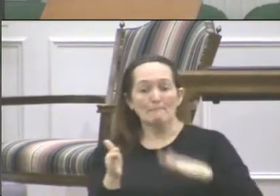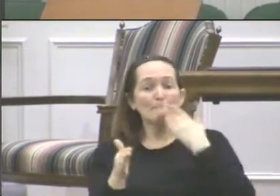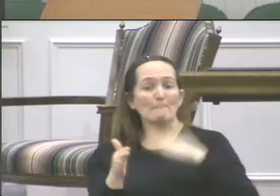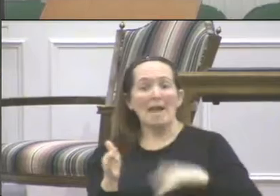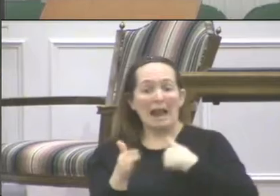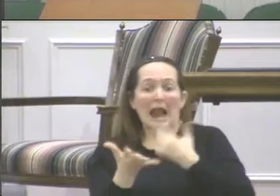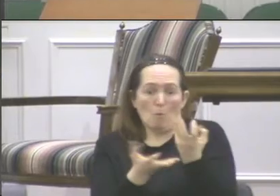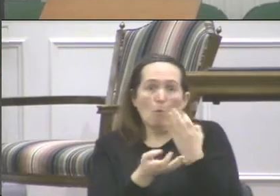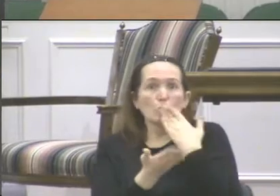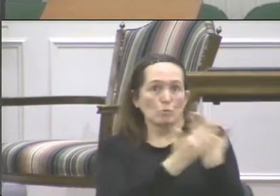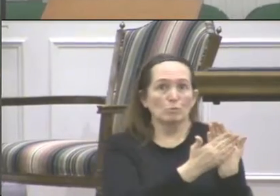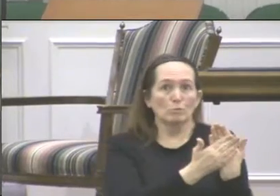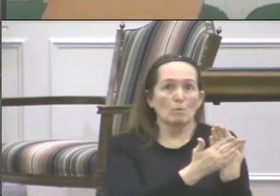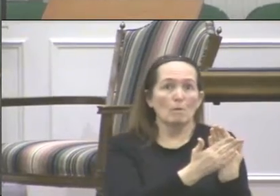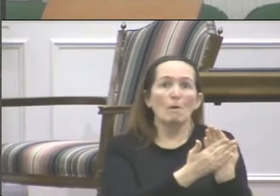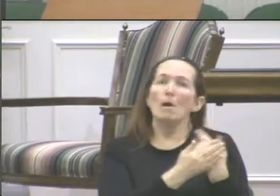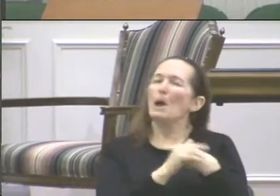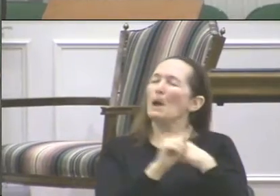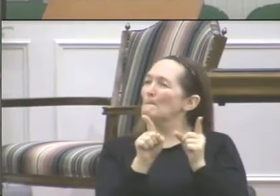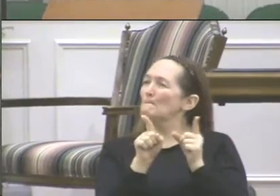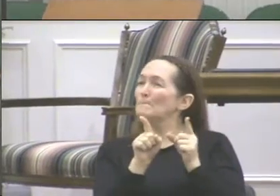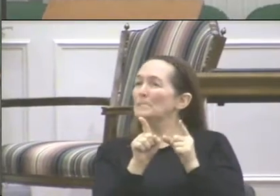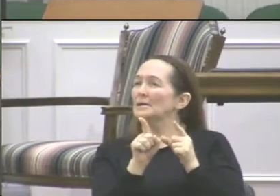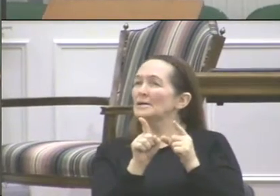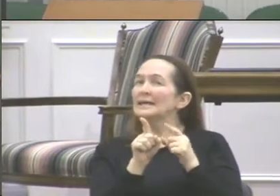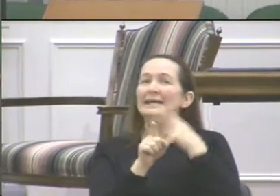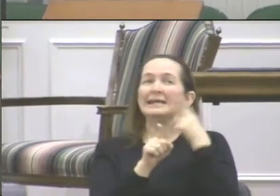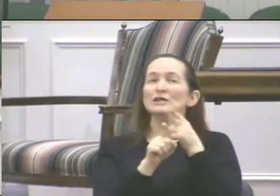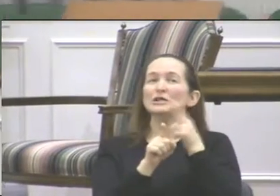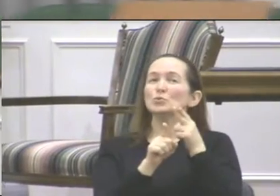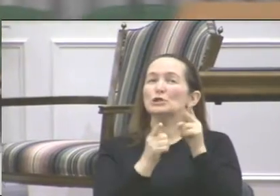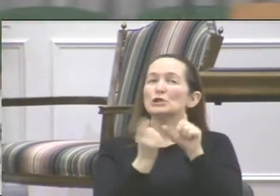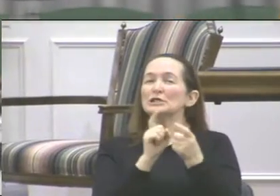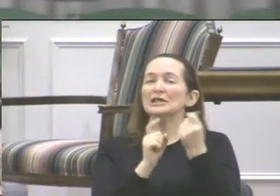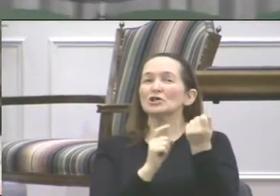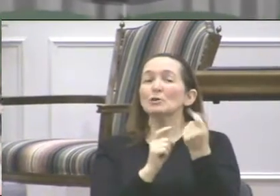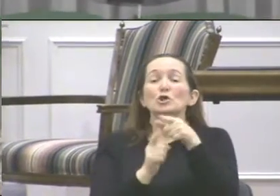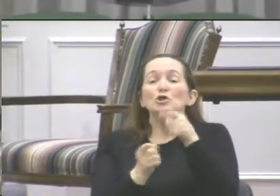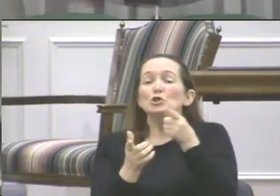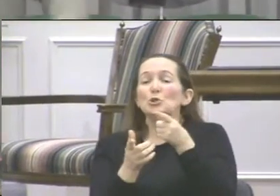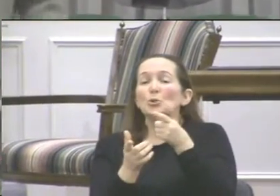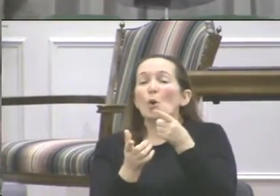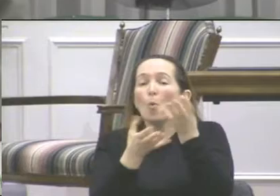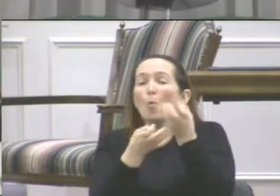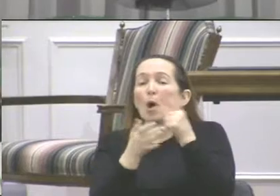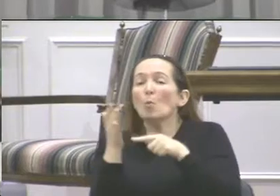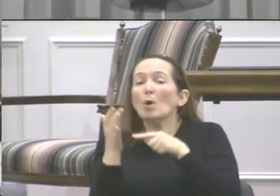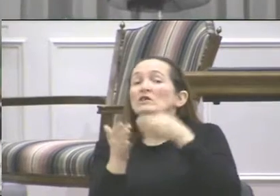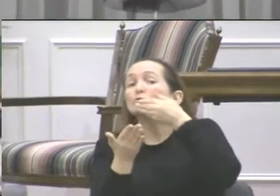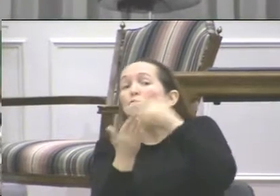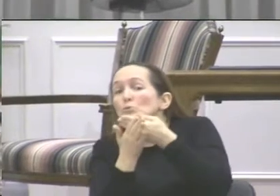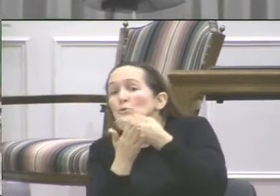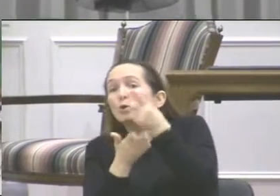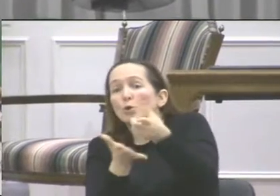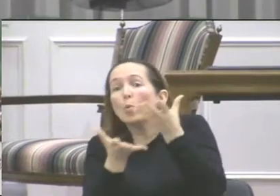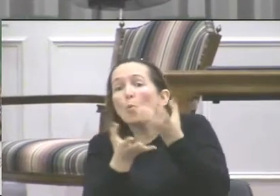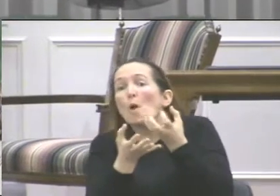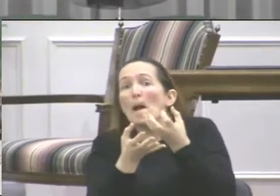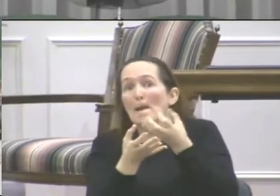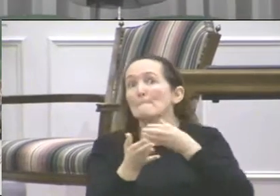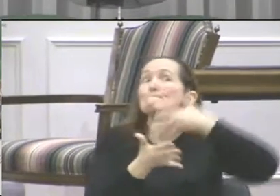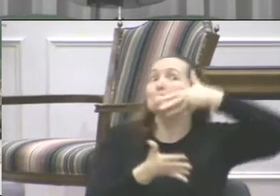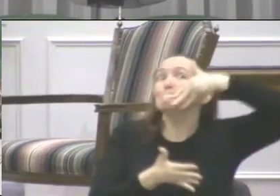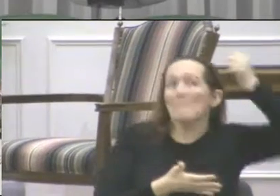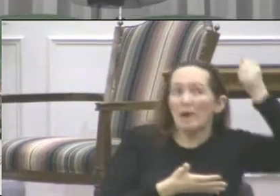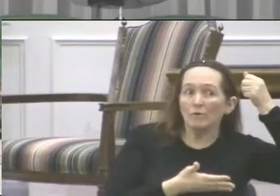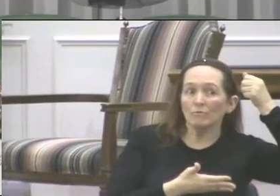good. But now let's take it and change it a little bit. Which do you want? Do you want what is good or do you want what is better?